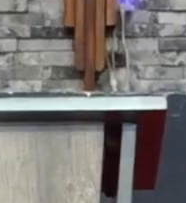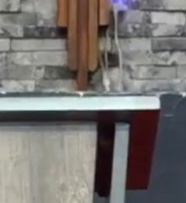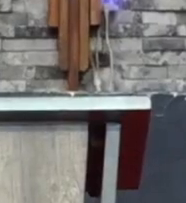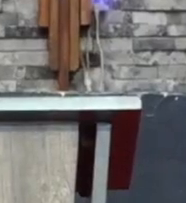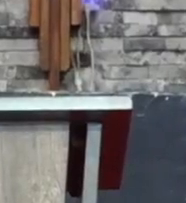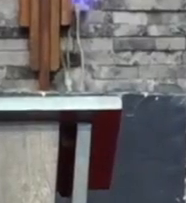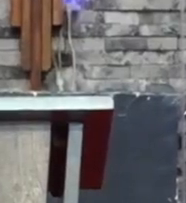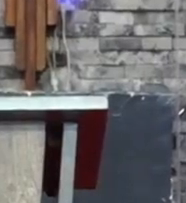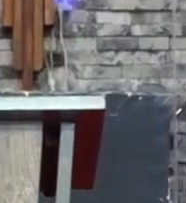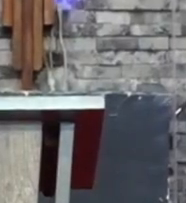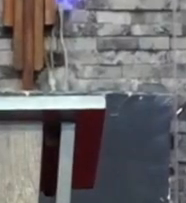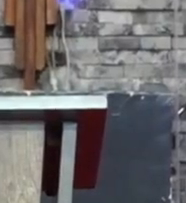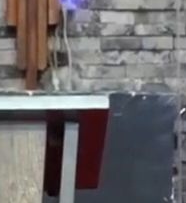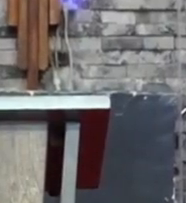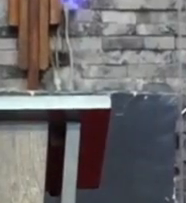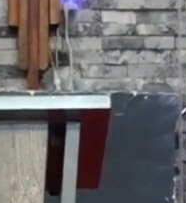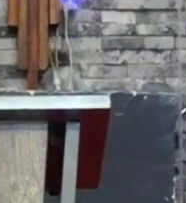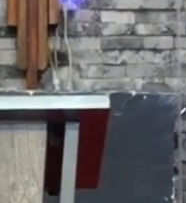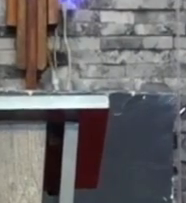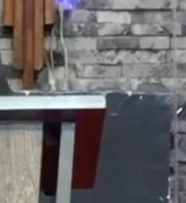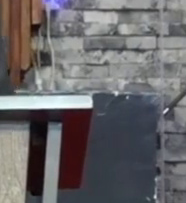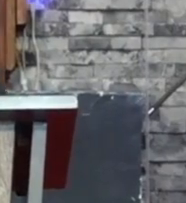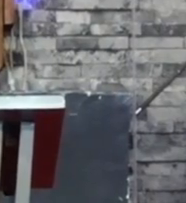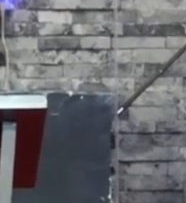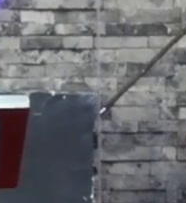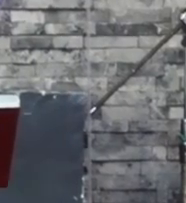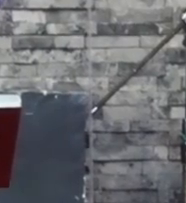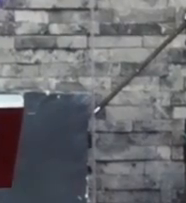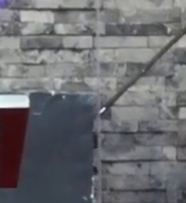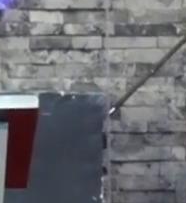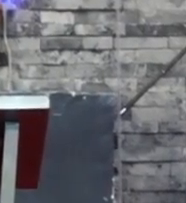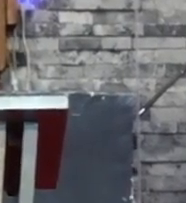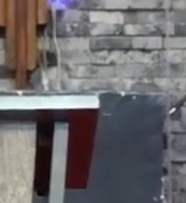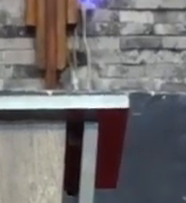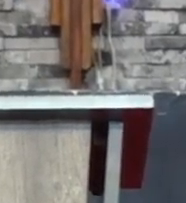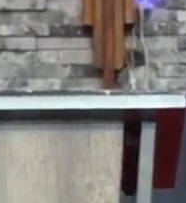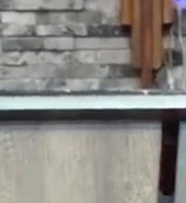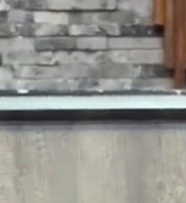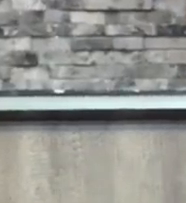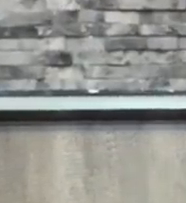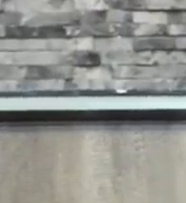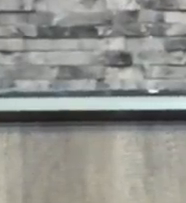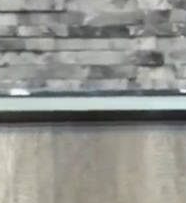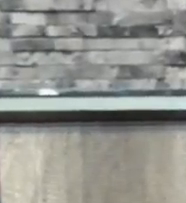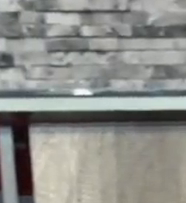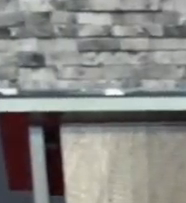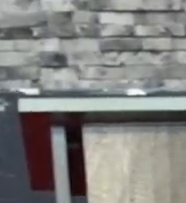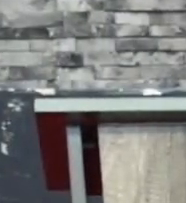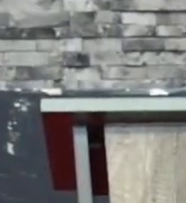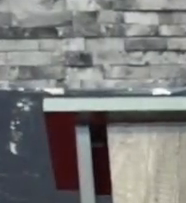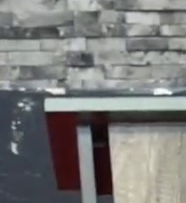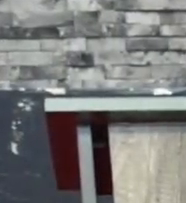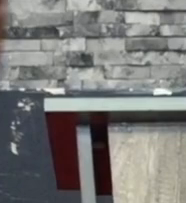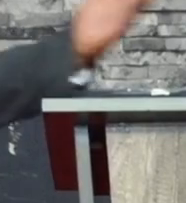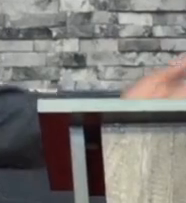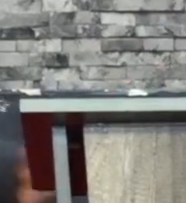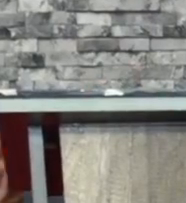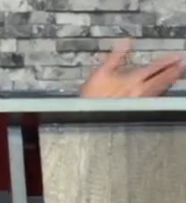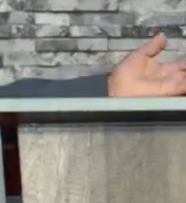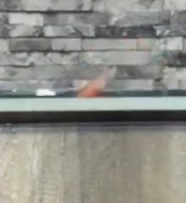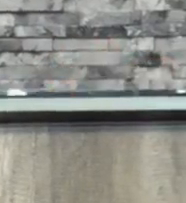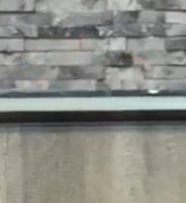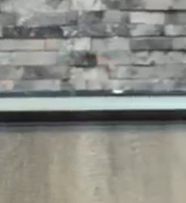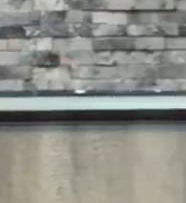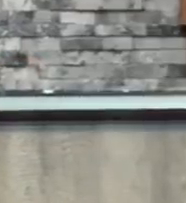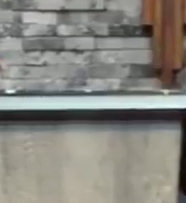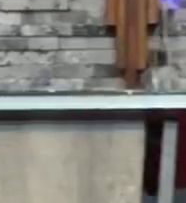chokora. Wakaona mzungu ambaye alikuwa anaonekana kama chokora. And tried to stop them. Akajaribu kuwazuia. But they thought this person is